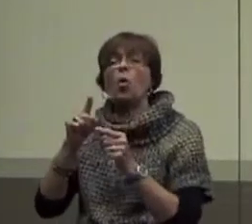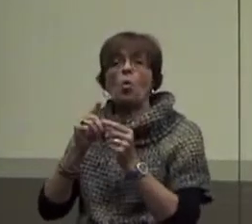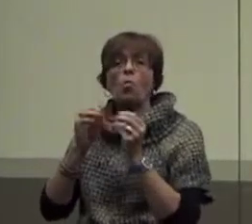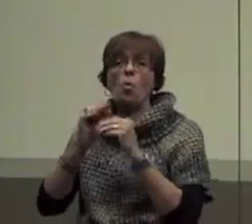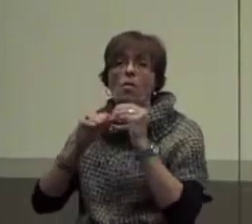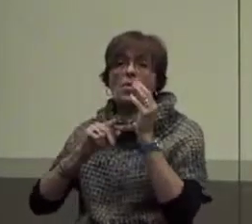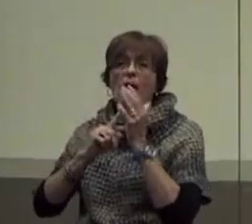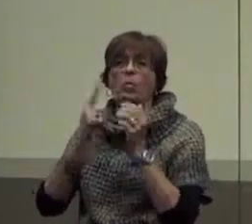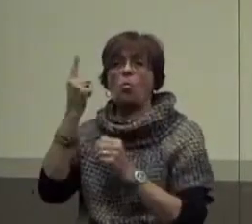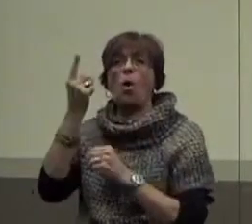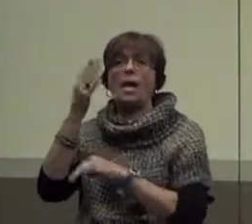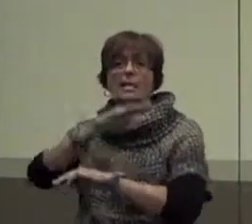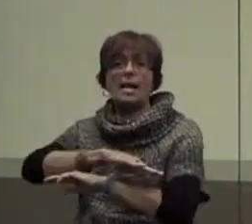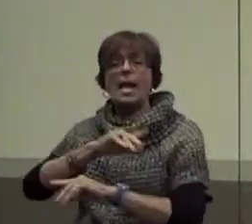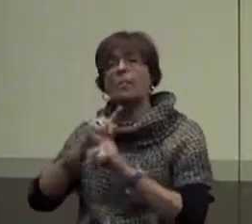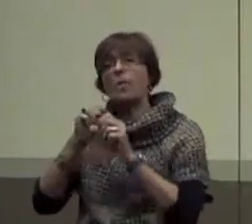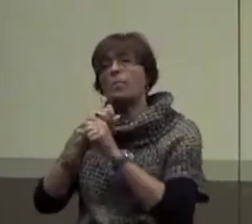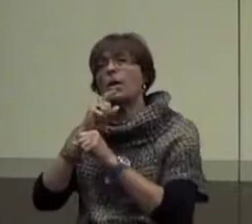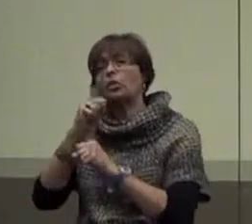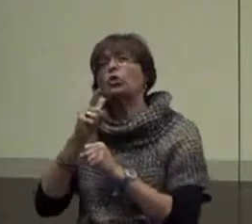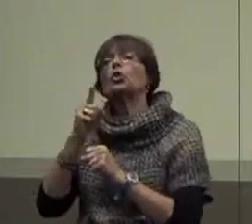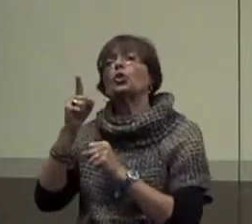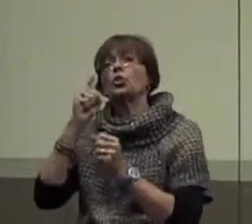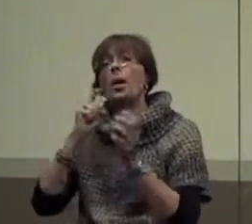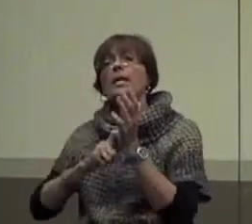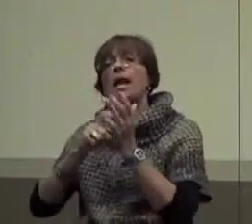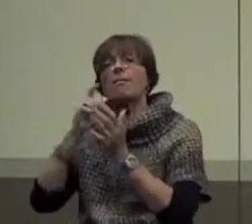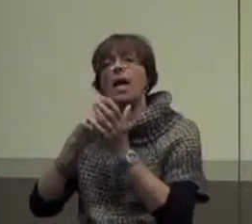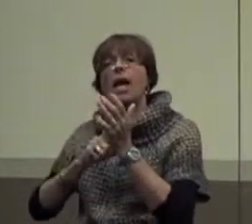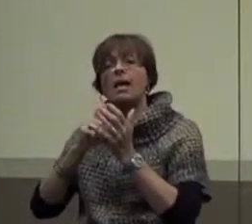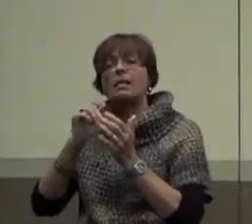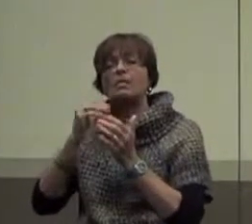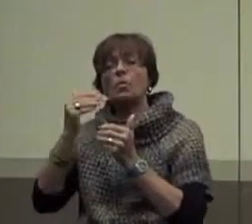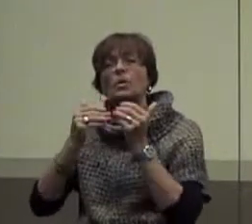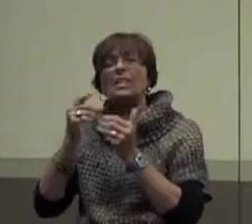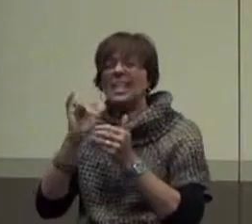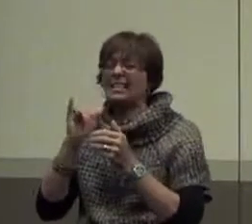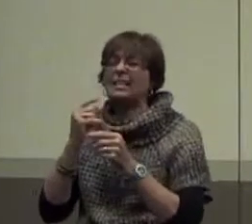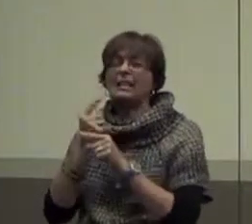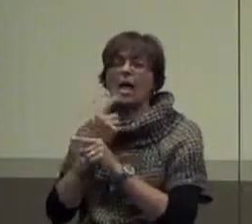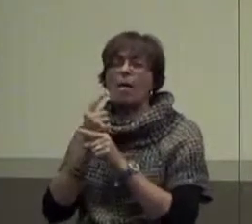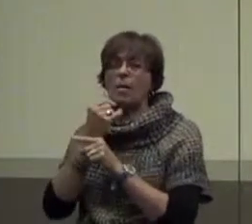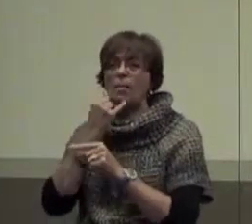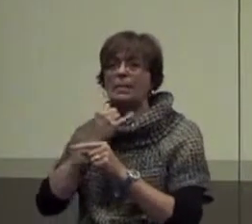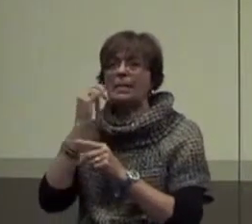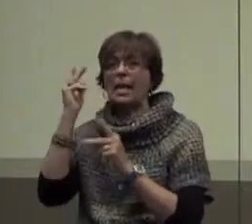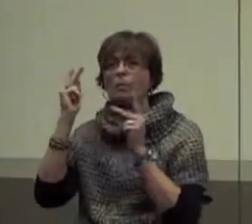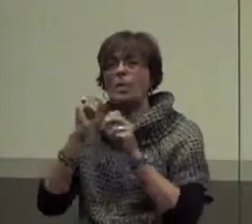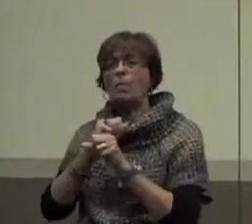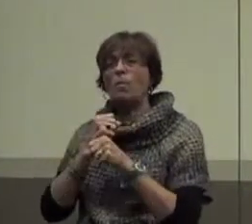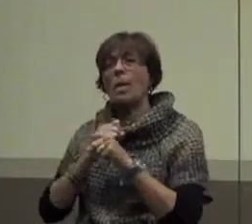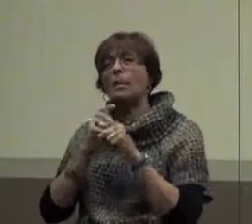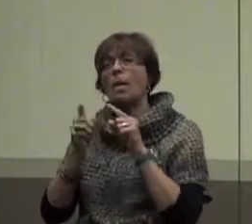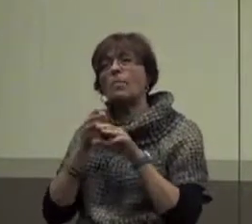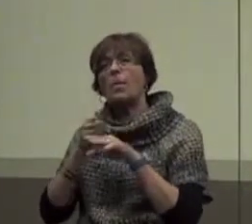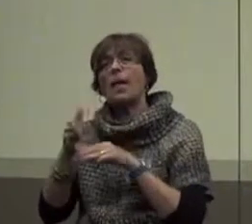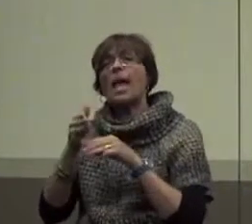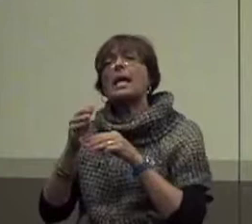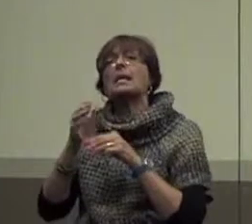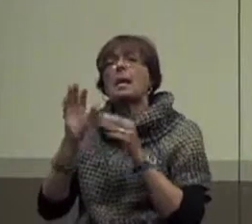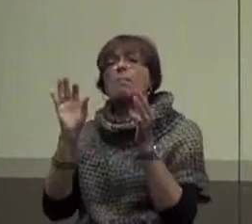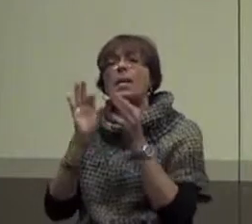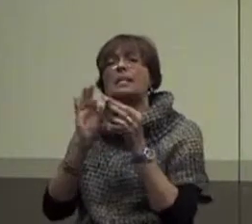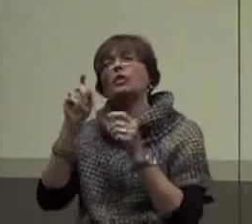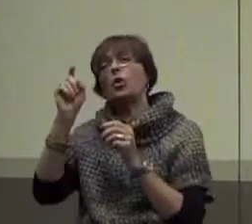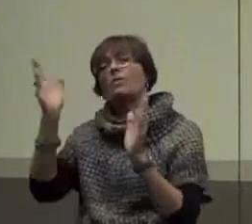1 day, but make sure that you're going during that identified routine is a common mistake people make. The main message is you need to be convinced.